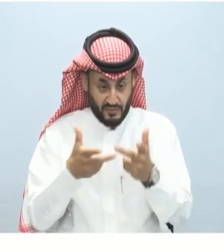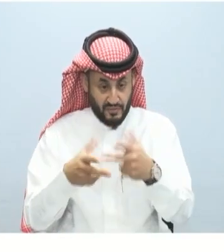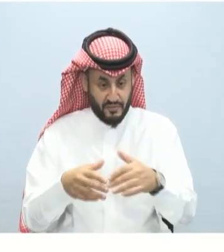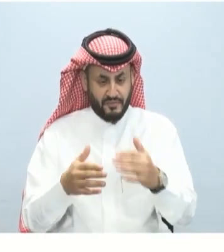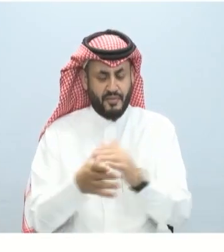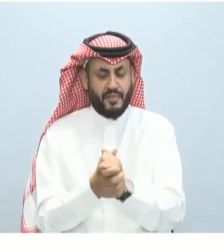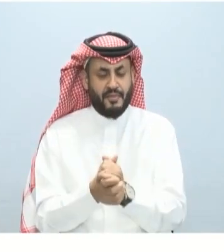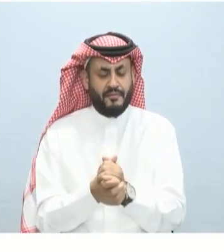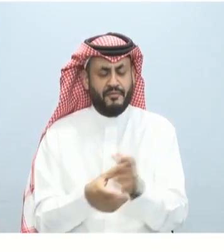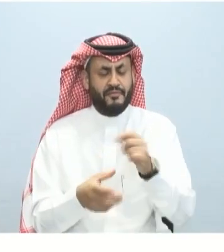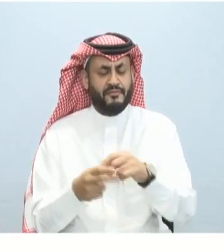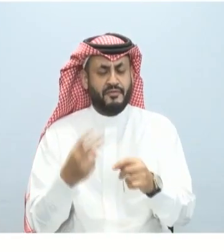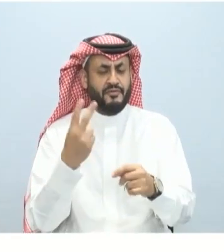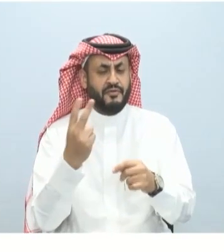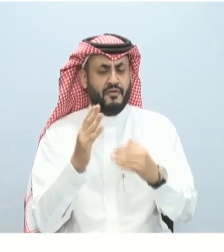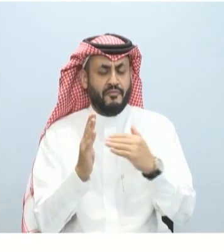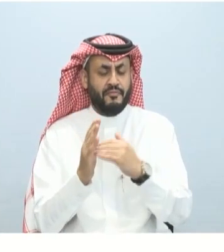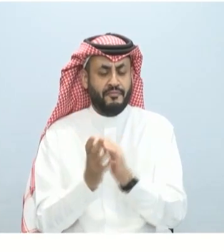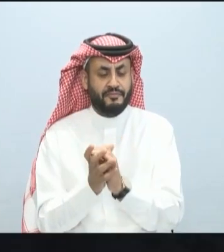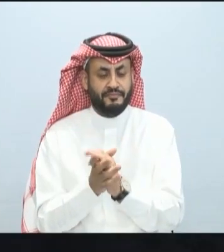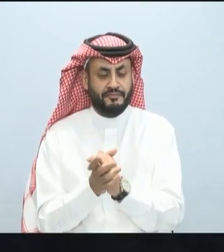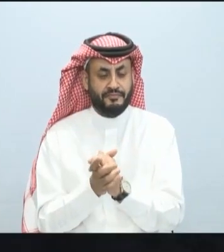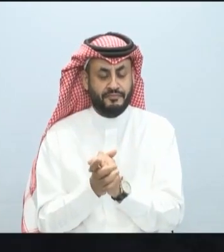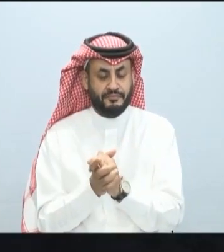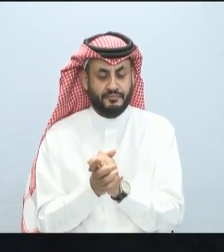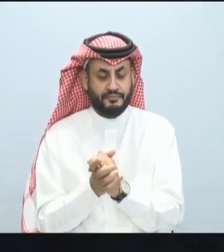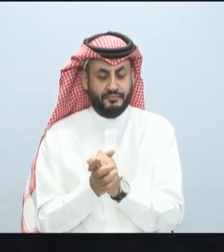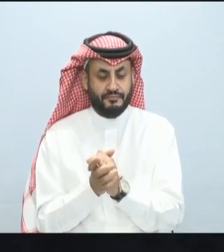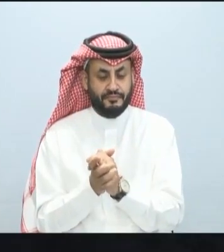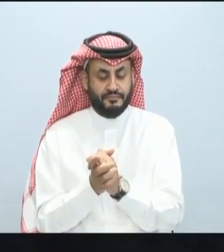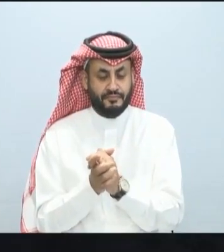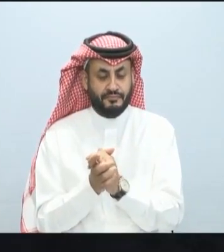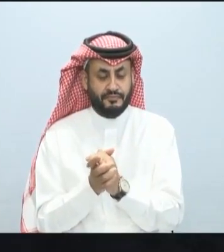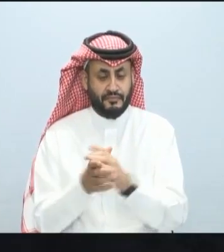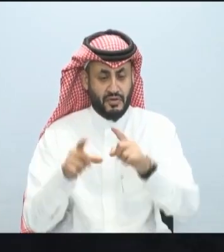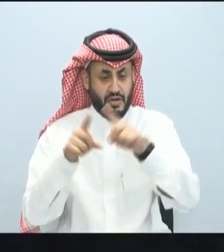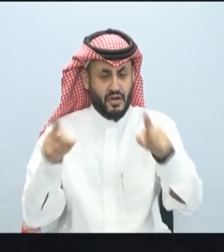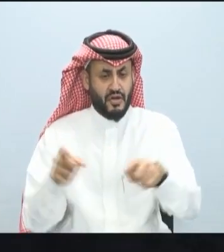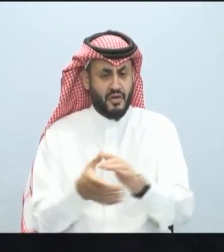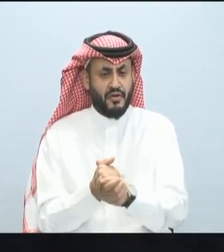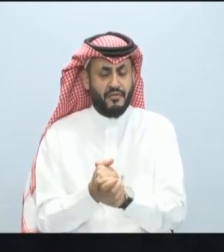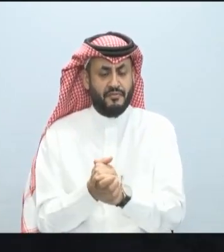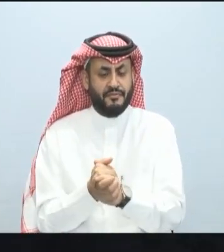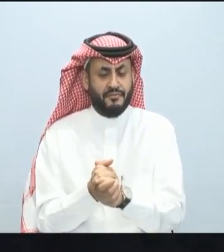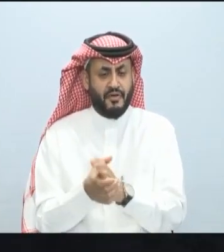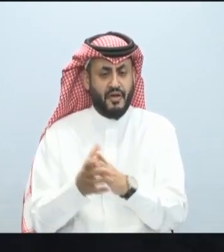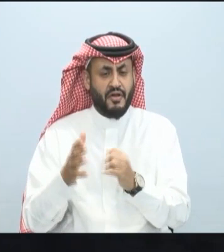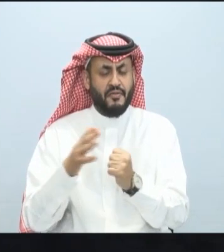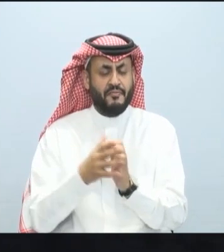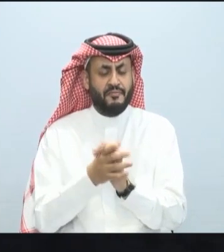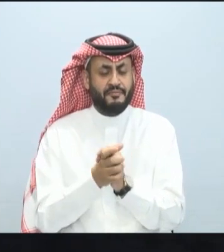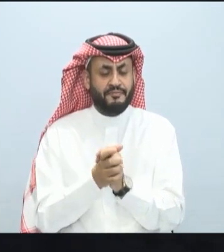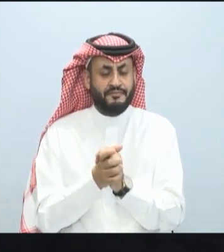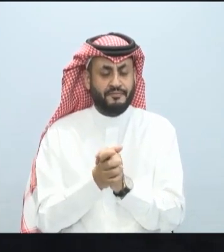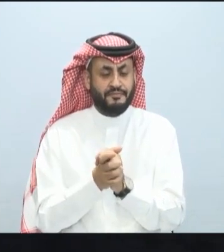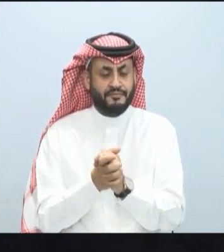I'm going to add the second part. Now this is going to be the main part here. Now note, first of all,